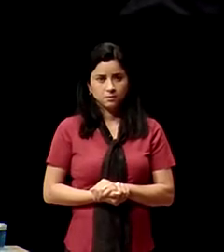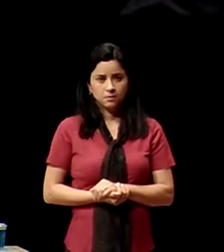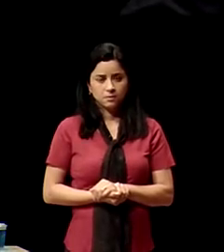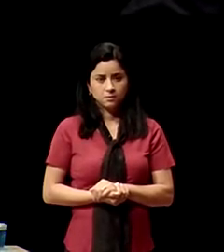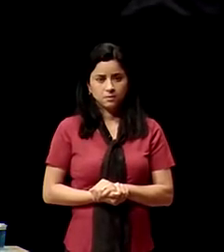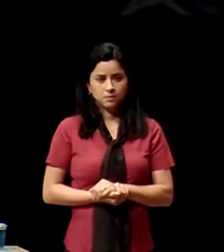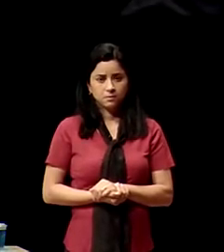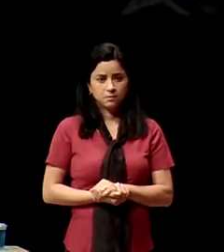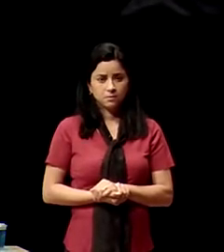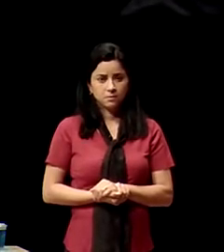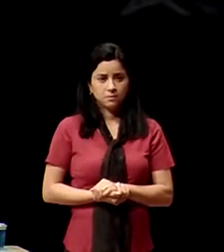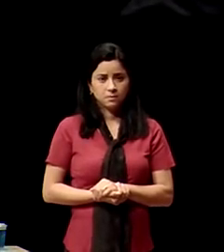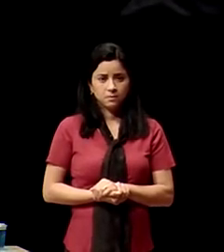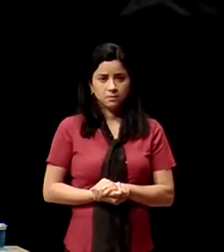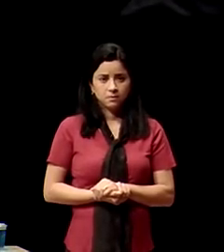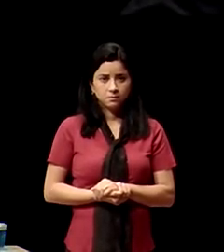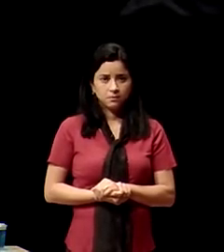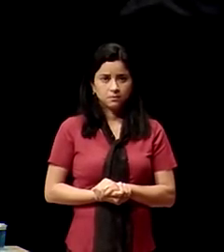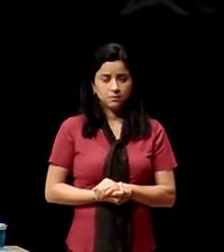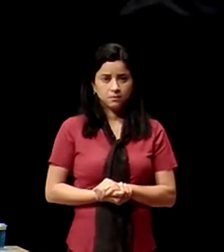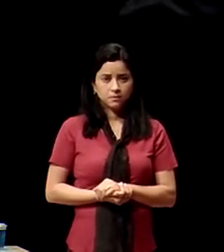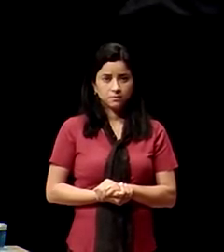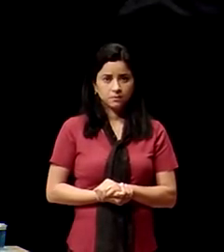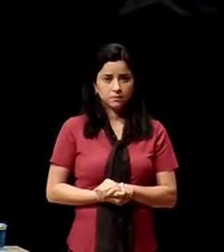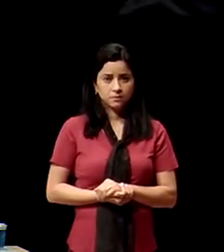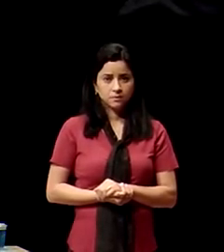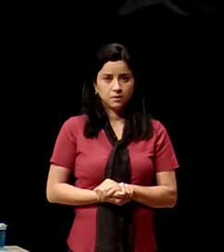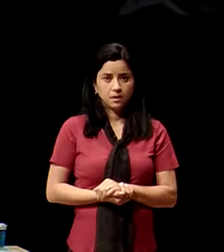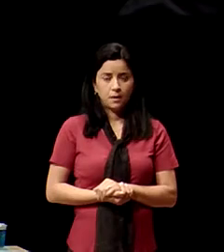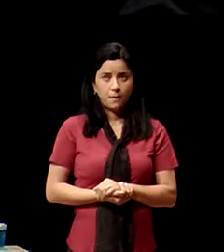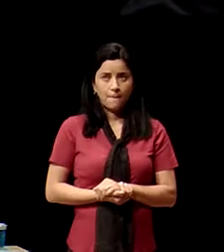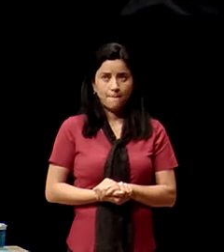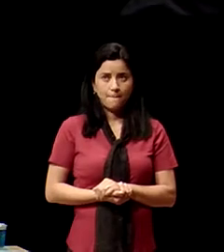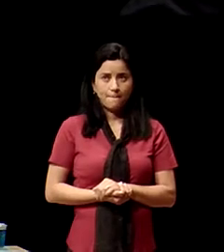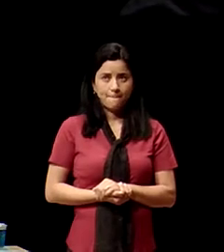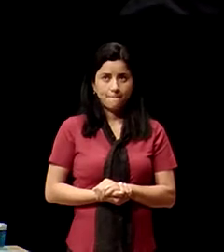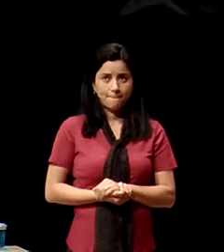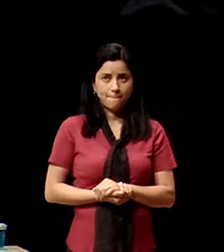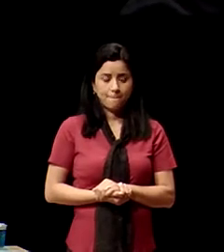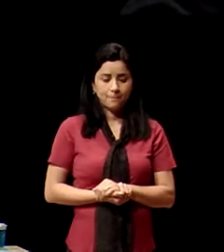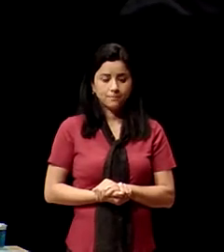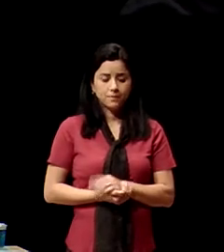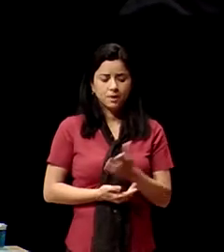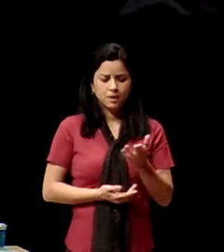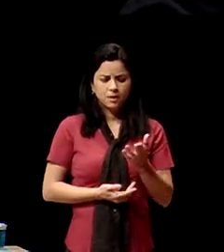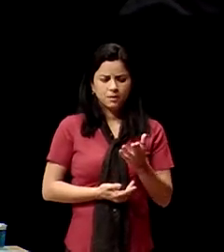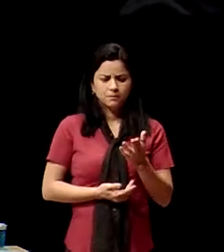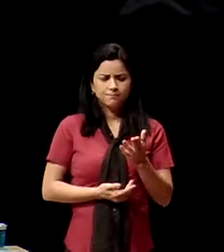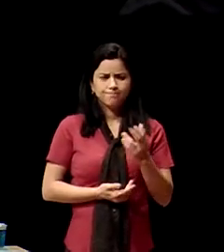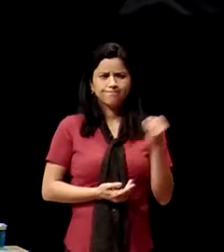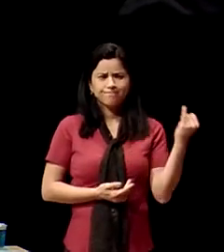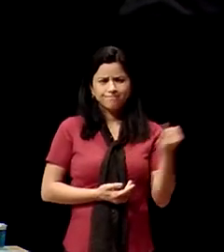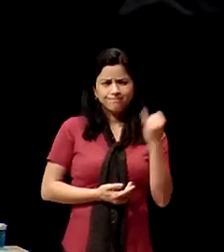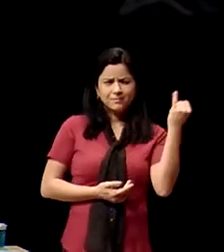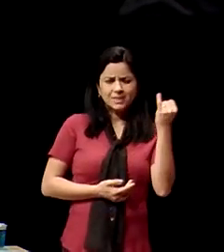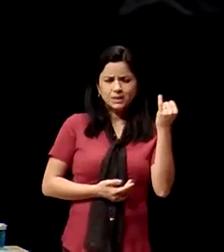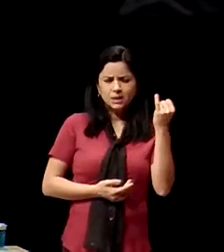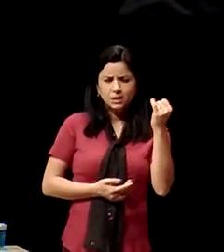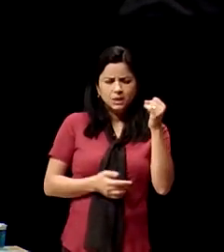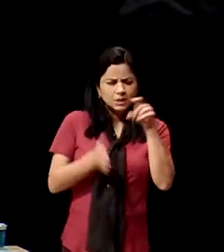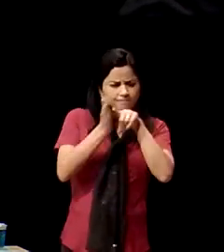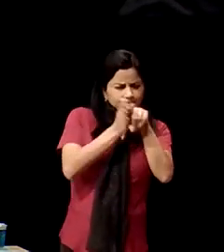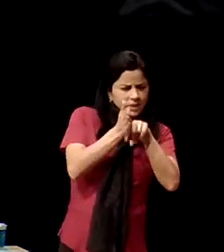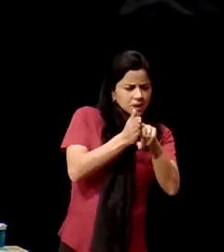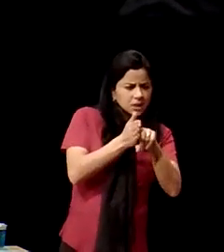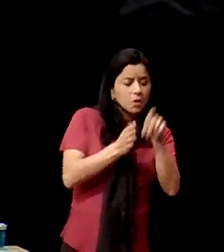different conceptions and understandings of social pedagogy is. E é muito importante analisar o que